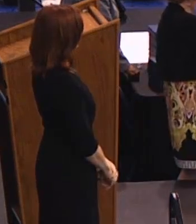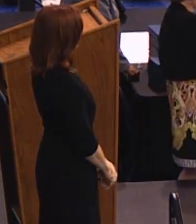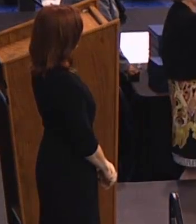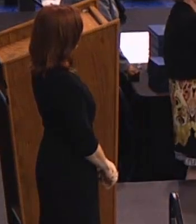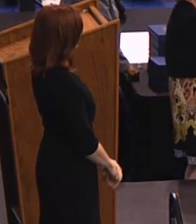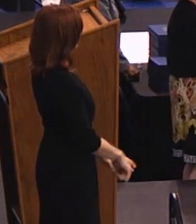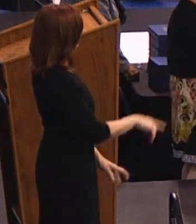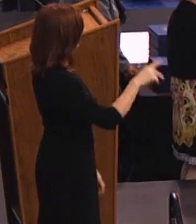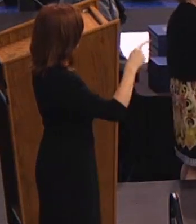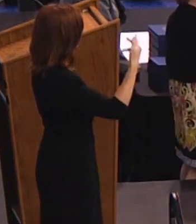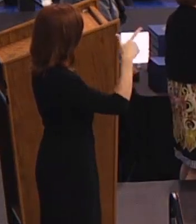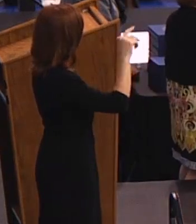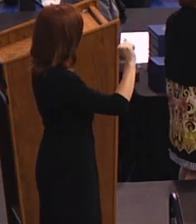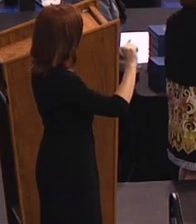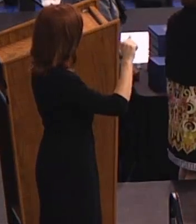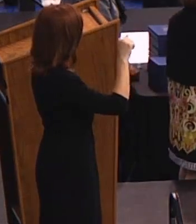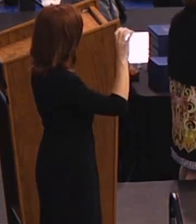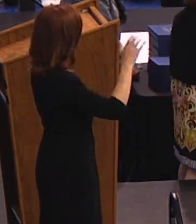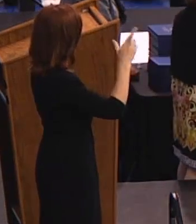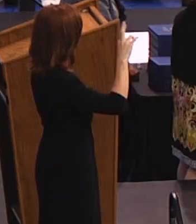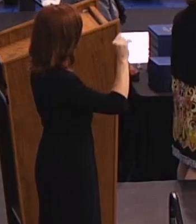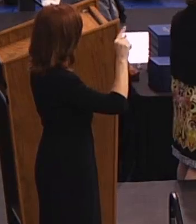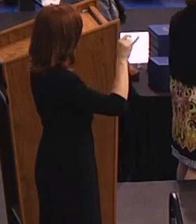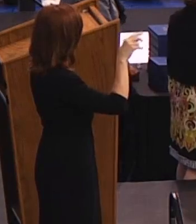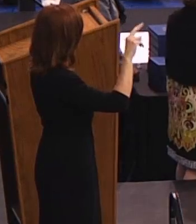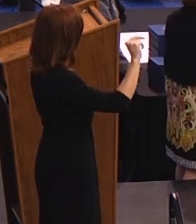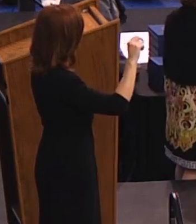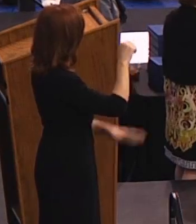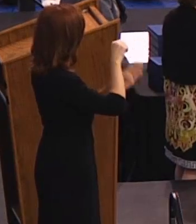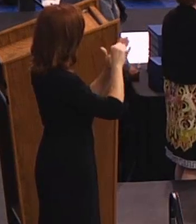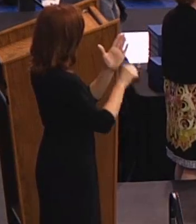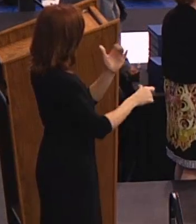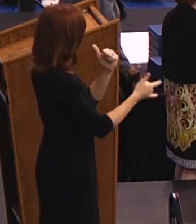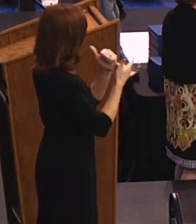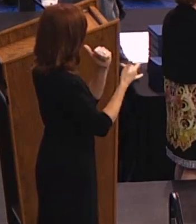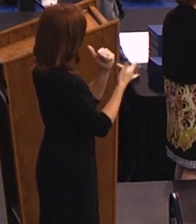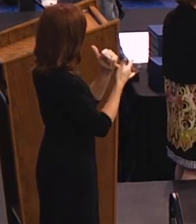Carla Denise Creighton, Surgical Technology.